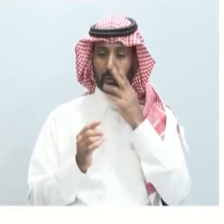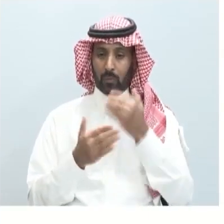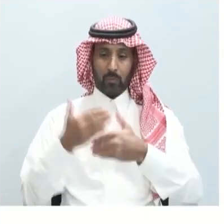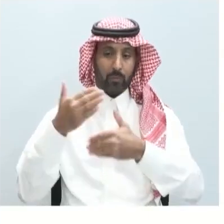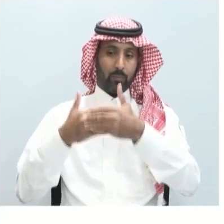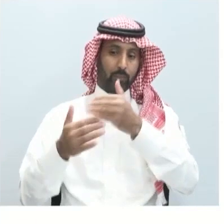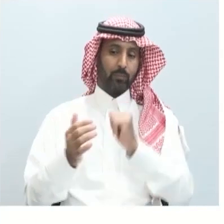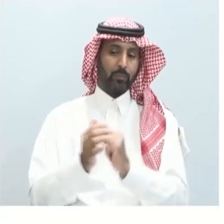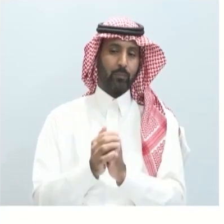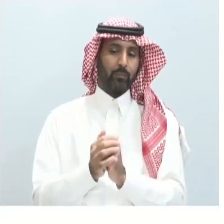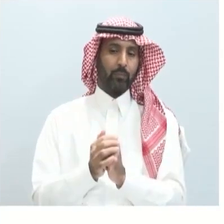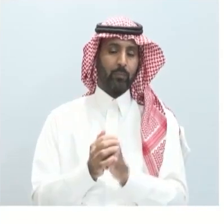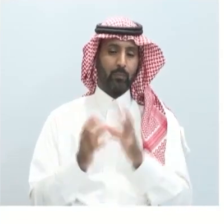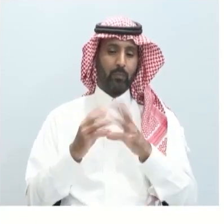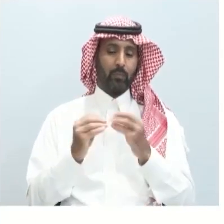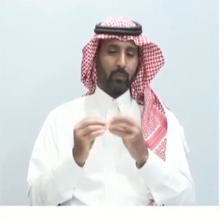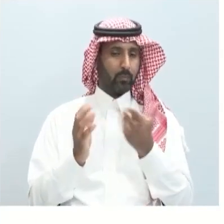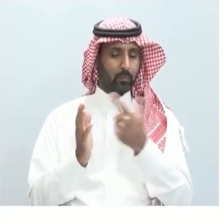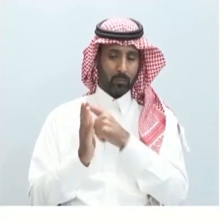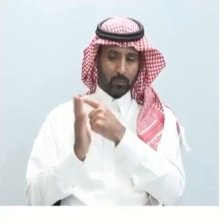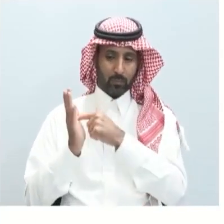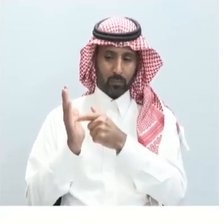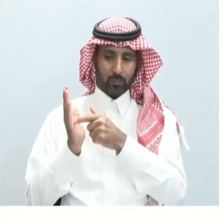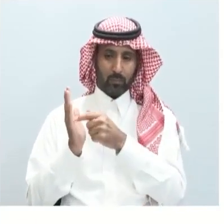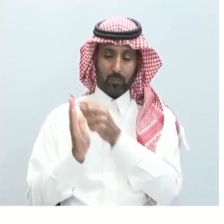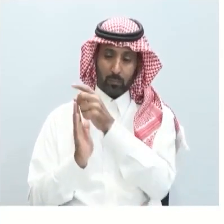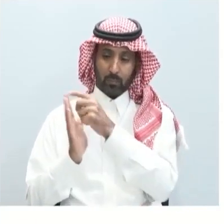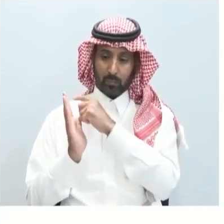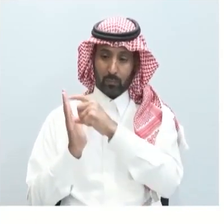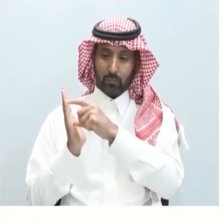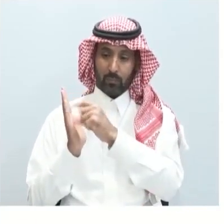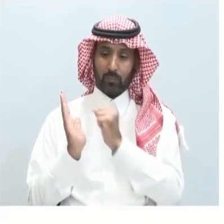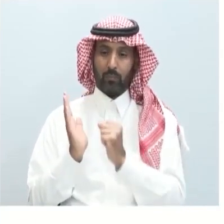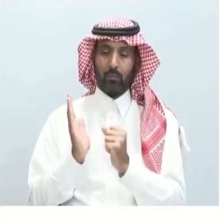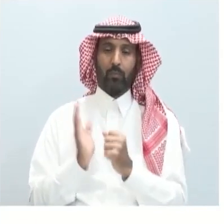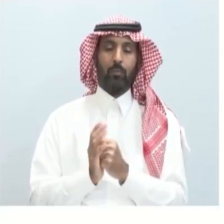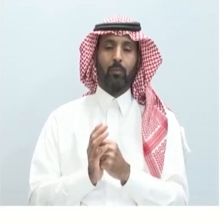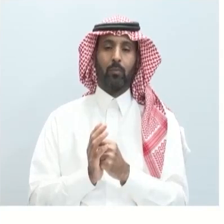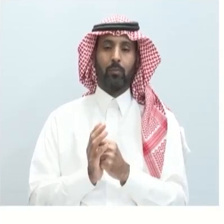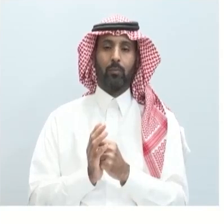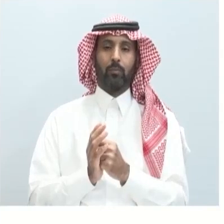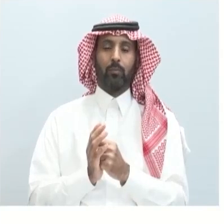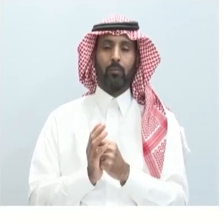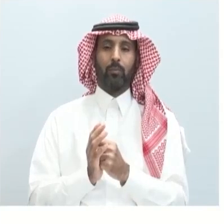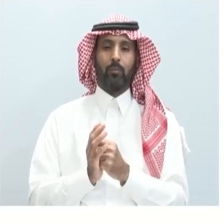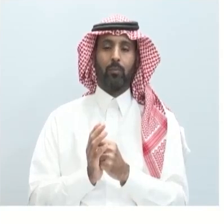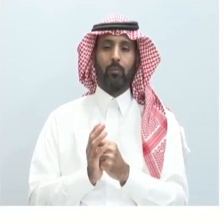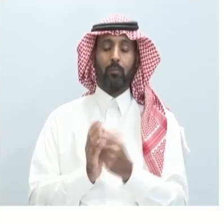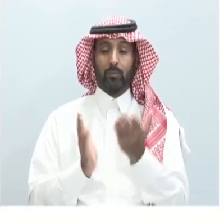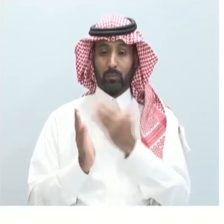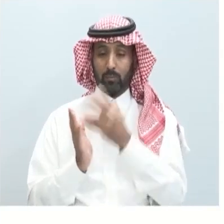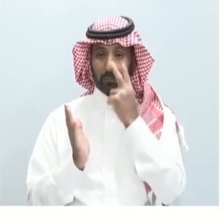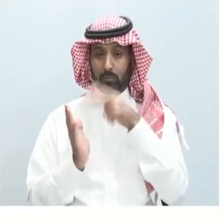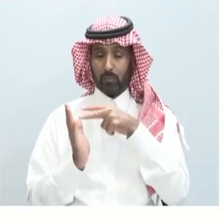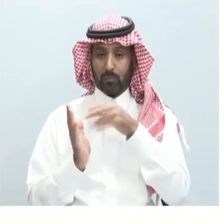development. What does it mean in this context? In this context, what does it mean? Let's see the answer